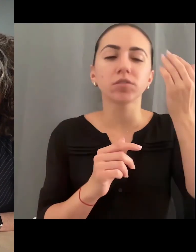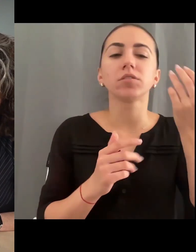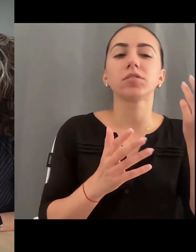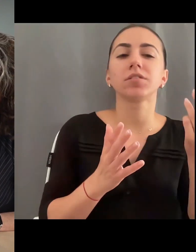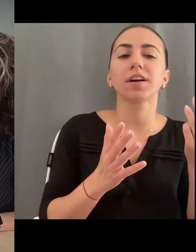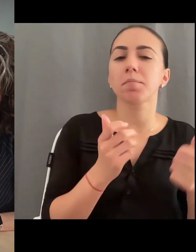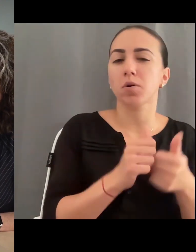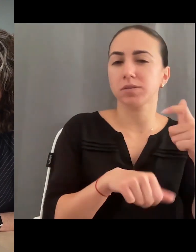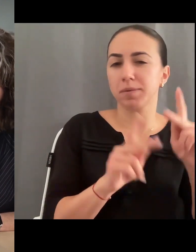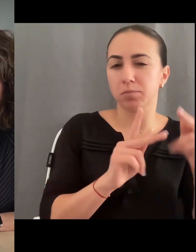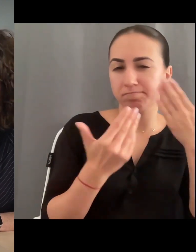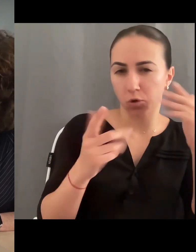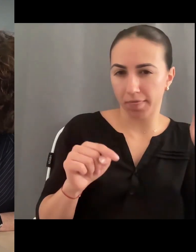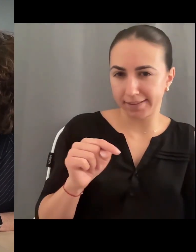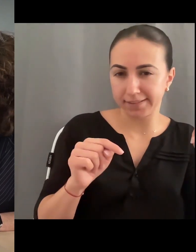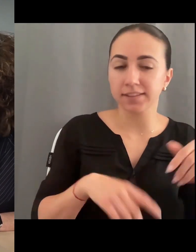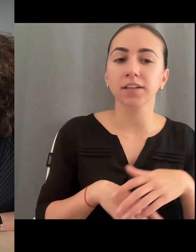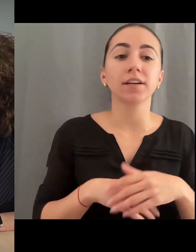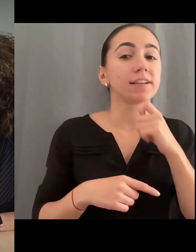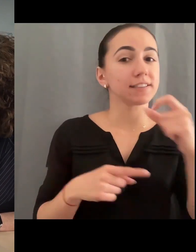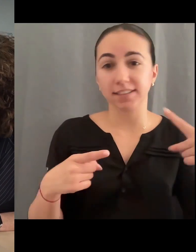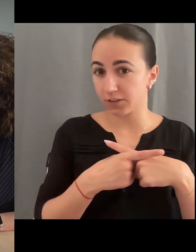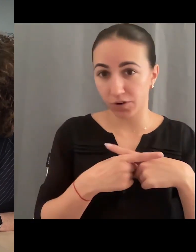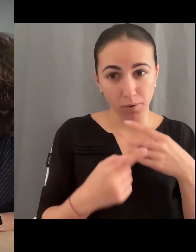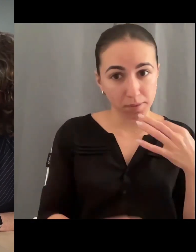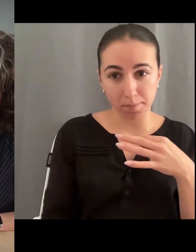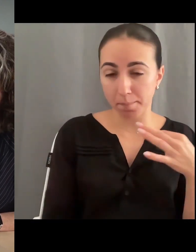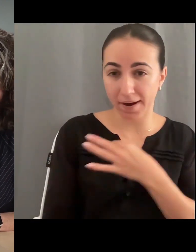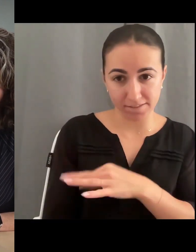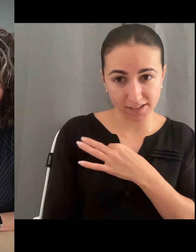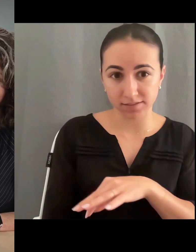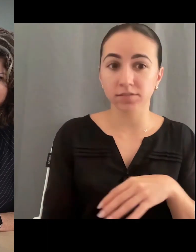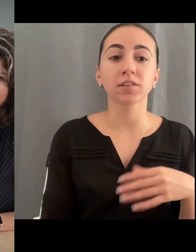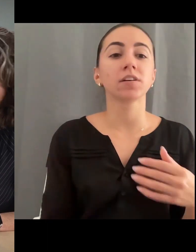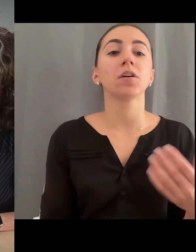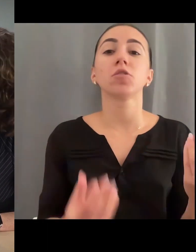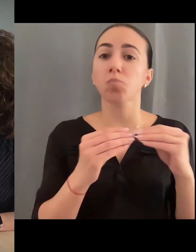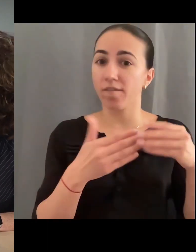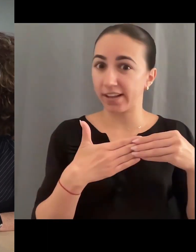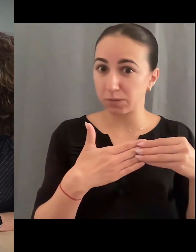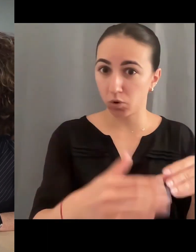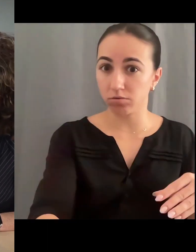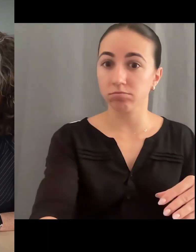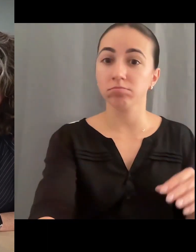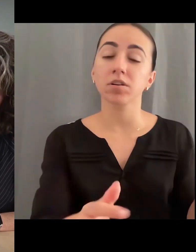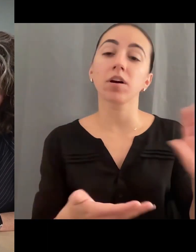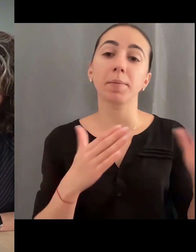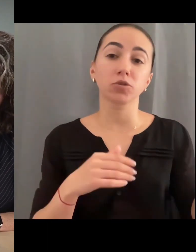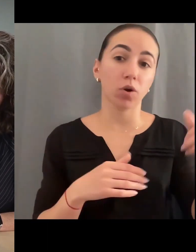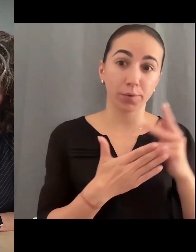not familiar with this program. It doesn't interfere with benefits, which is great, and it has a lot more flexibility than other